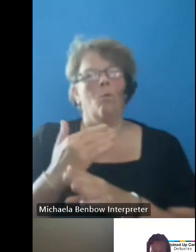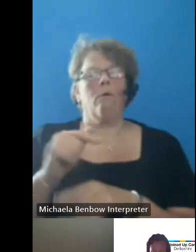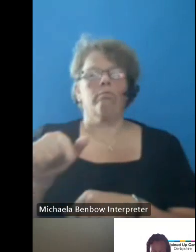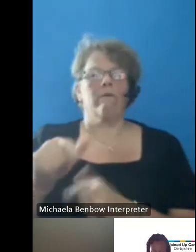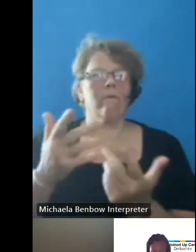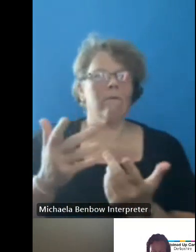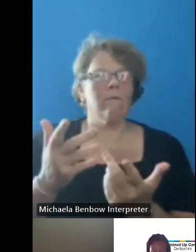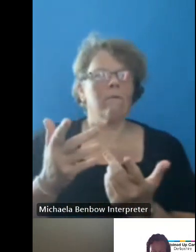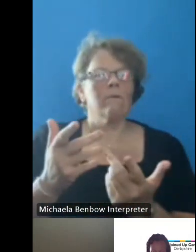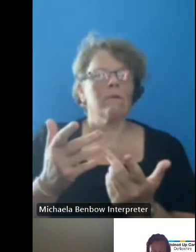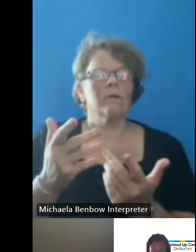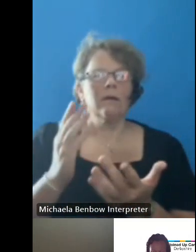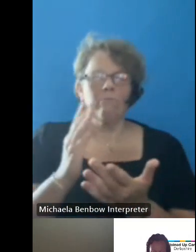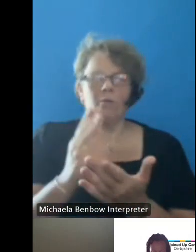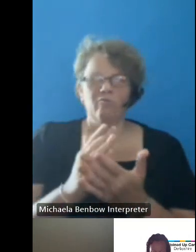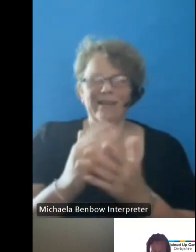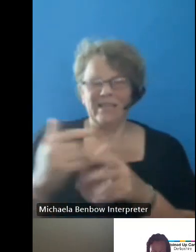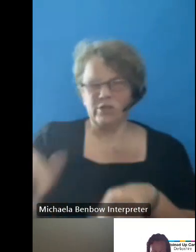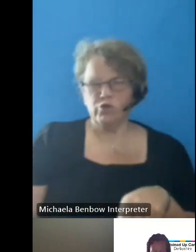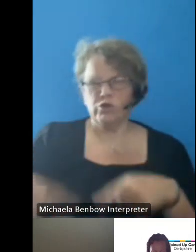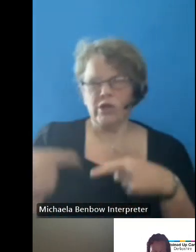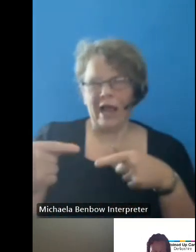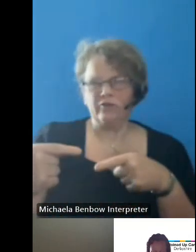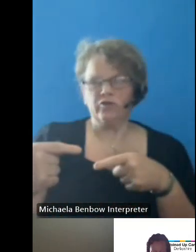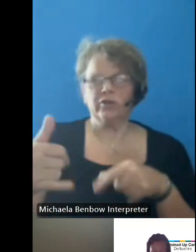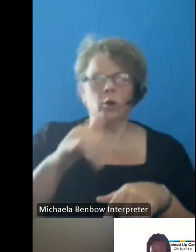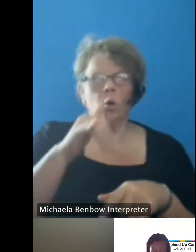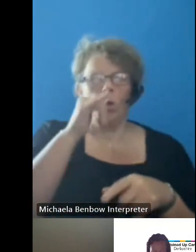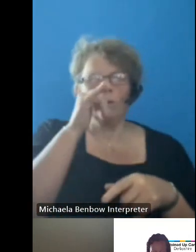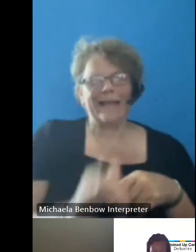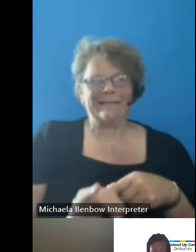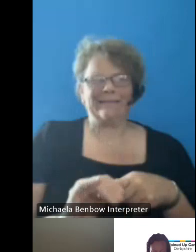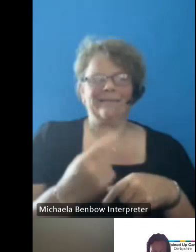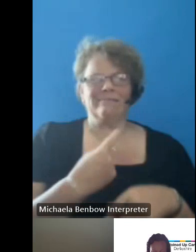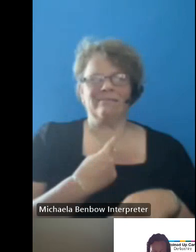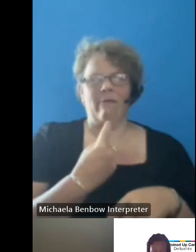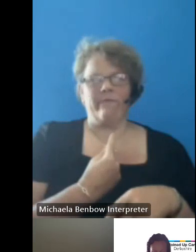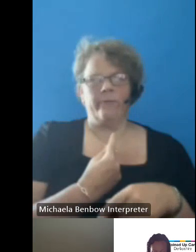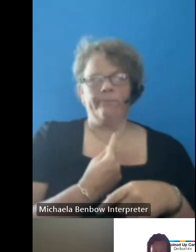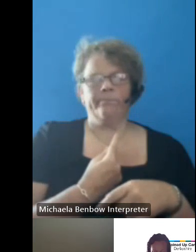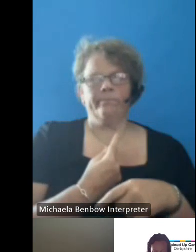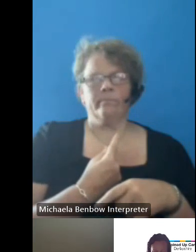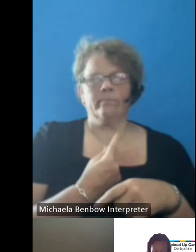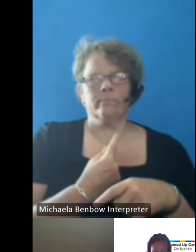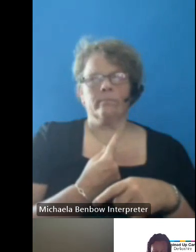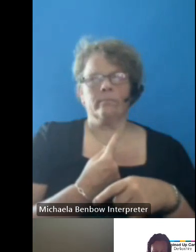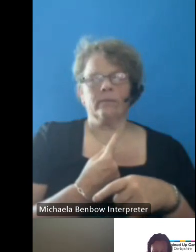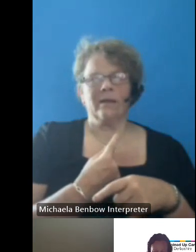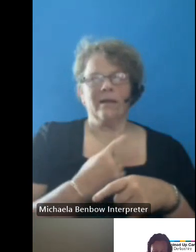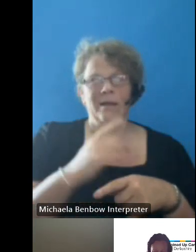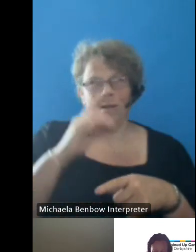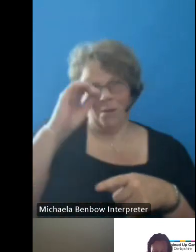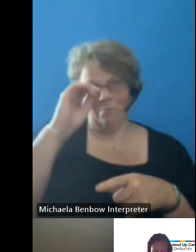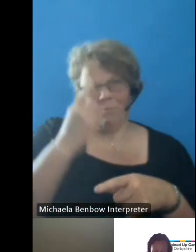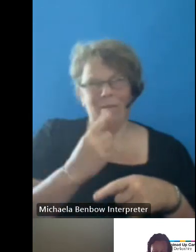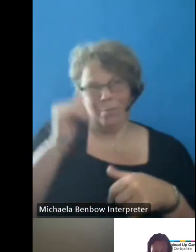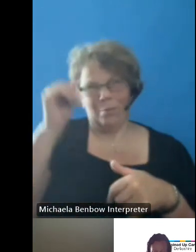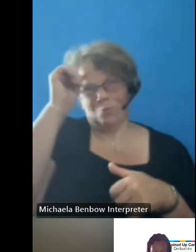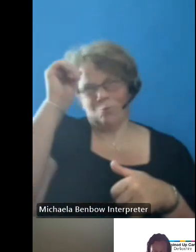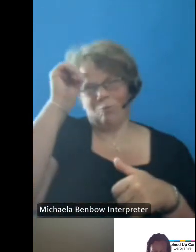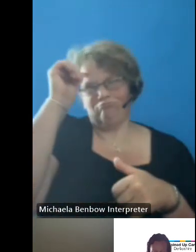ourselves is, or one of the tests that we will set ourselves is actually the people who actually know